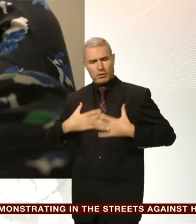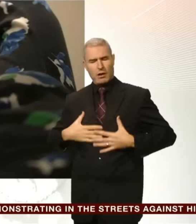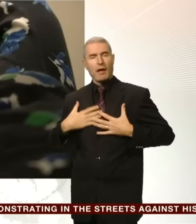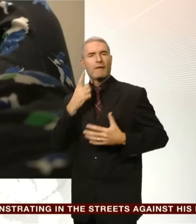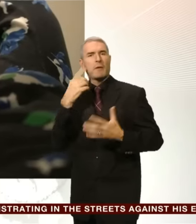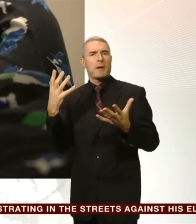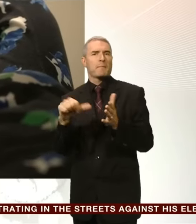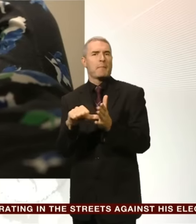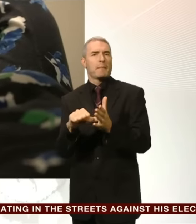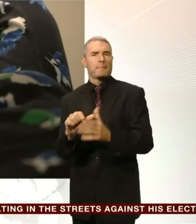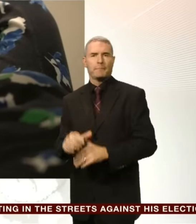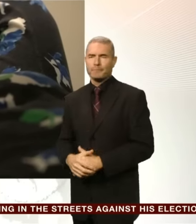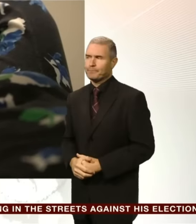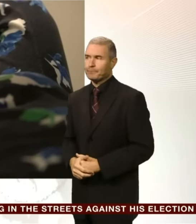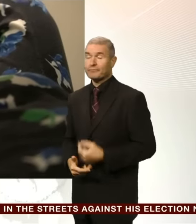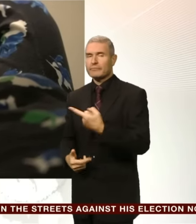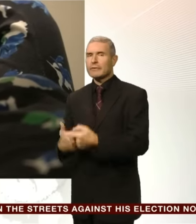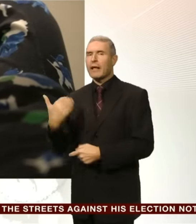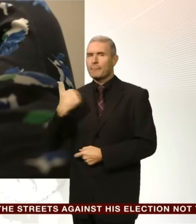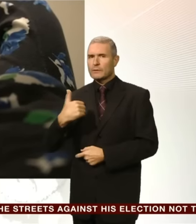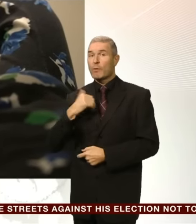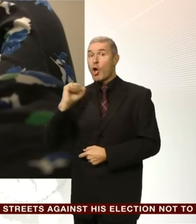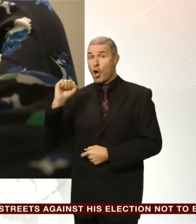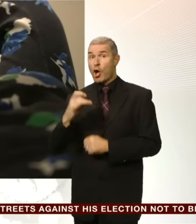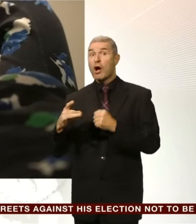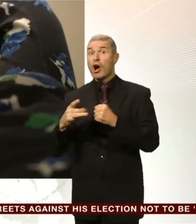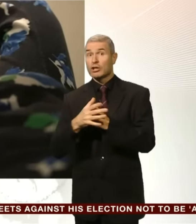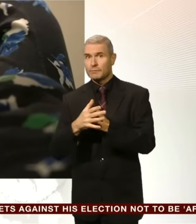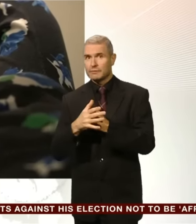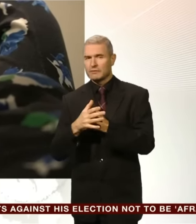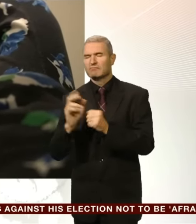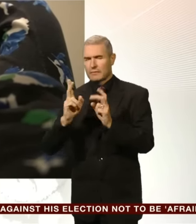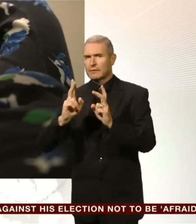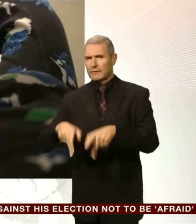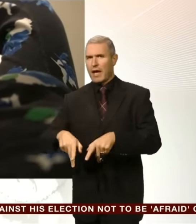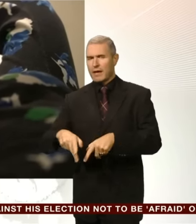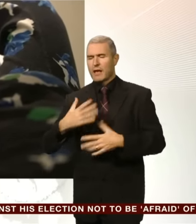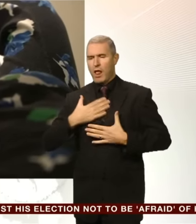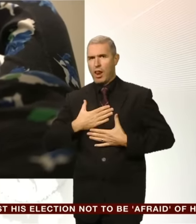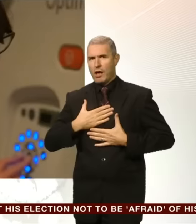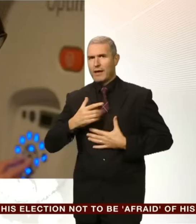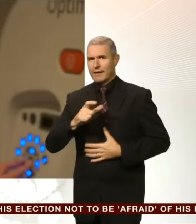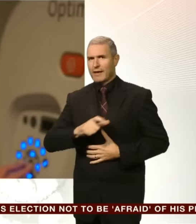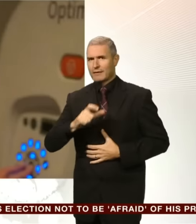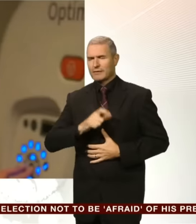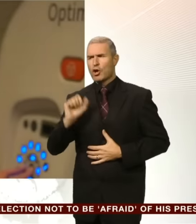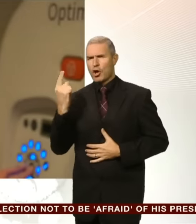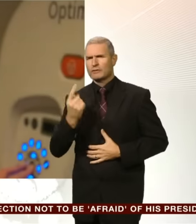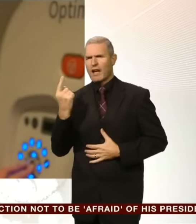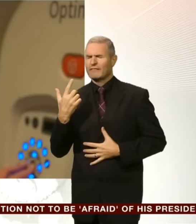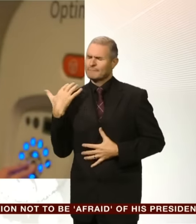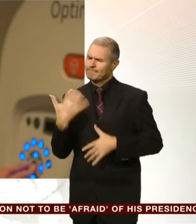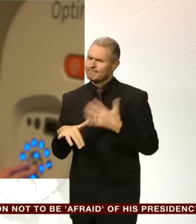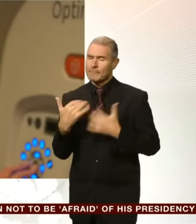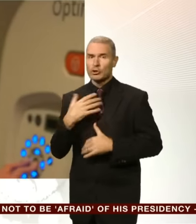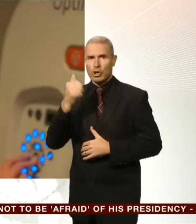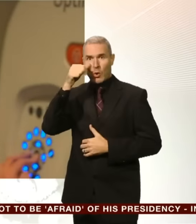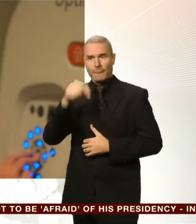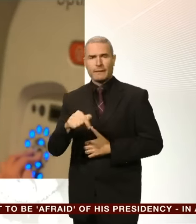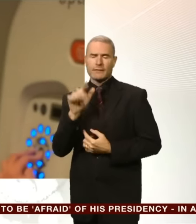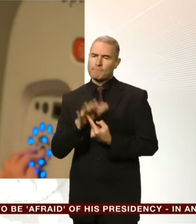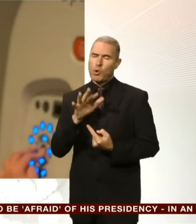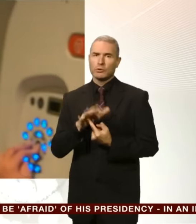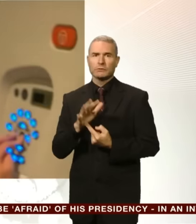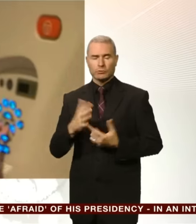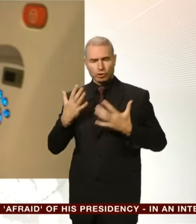the biggest threat. Elaine Walker lost her husband to lung cancer and the pain is still raw. So she knows how important